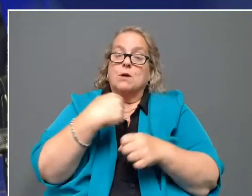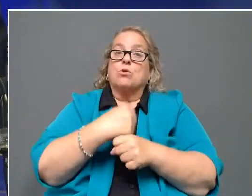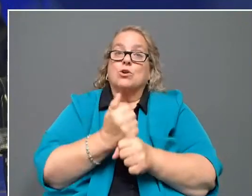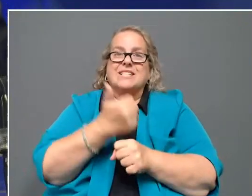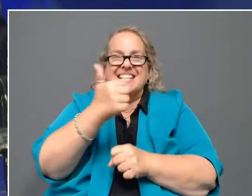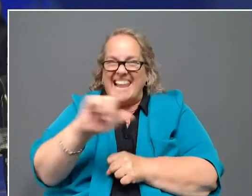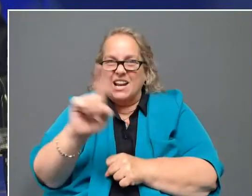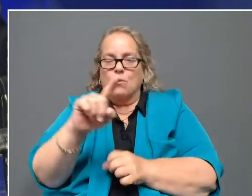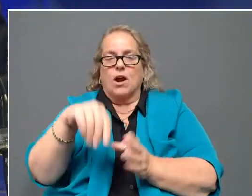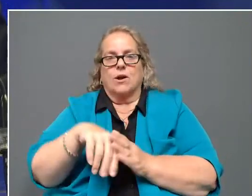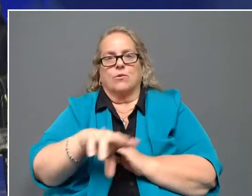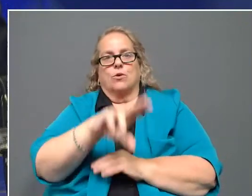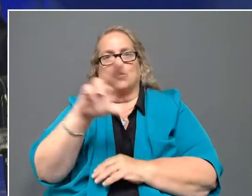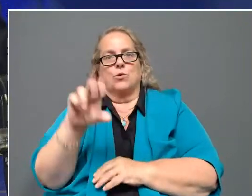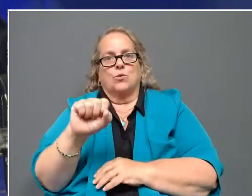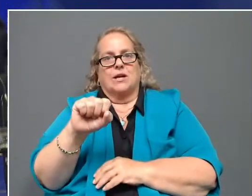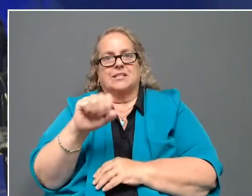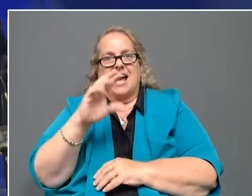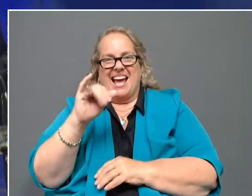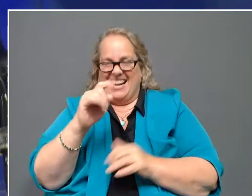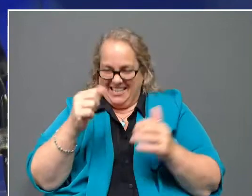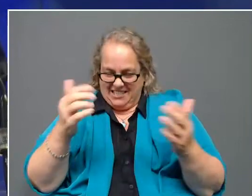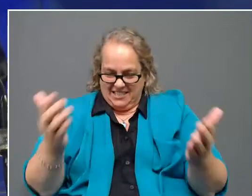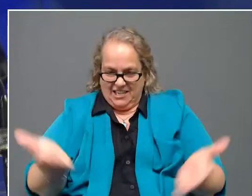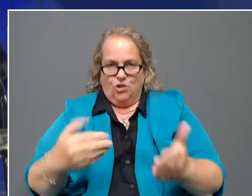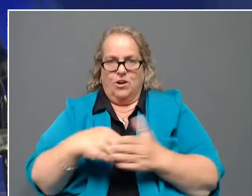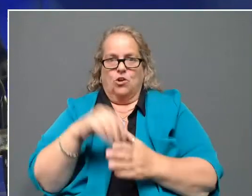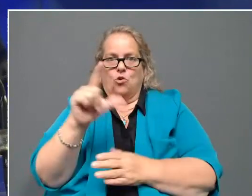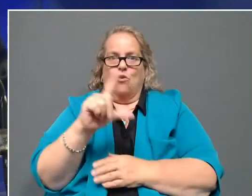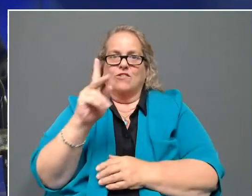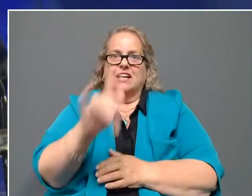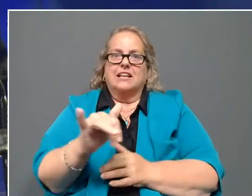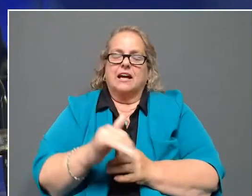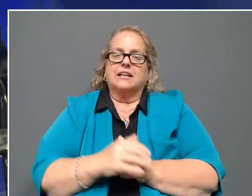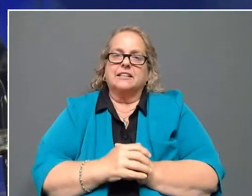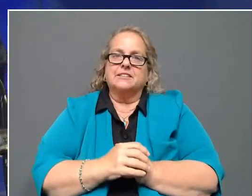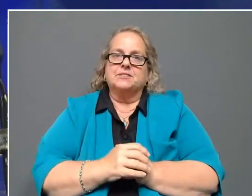United States, and it's right here in Louisville, Kentucky.